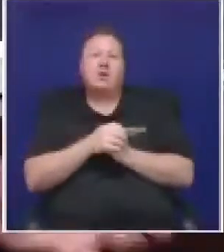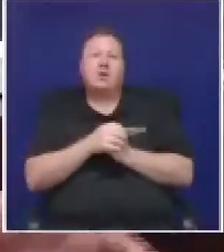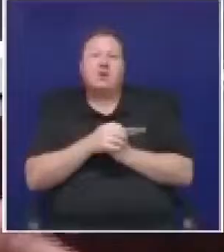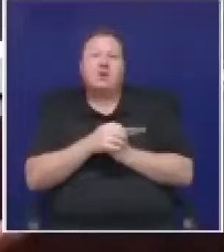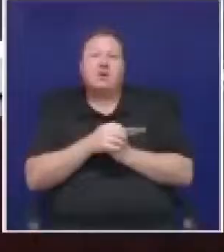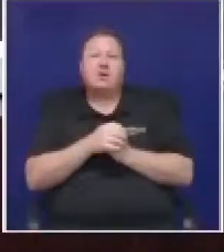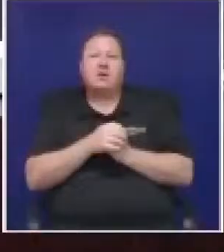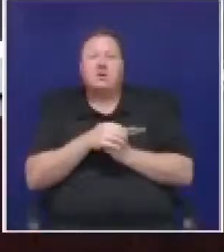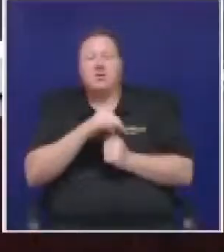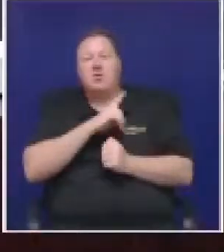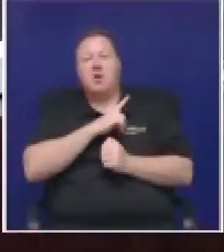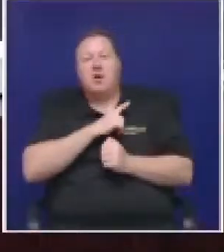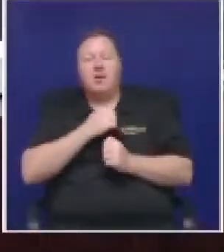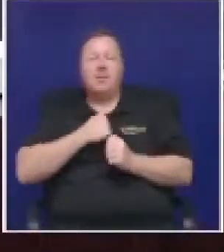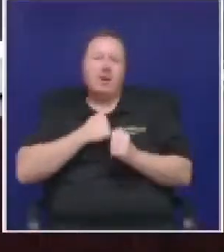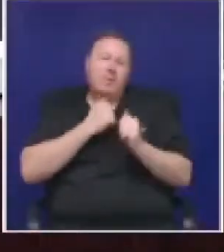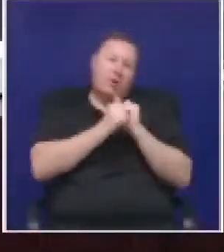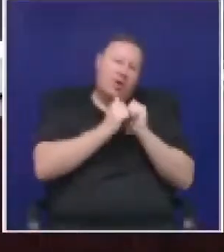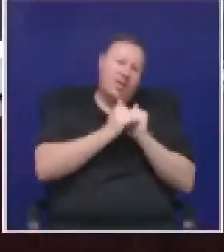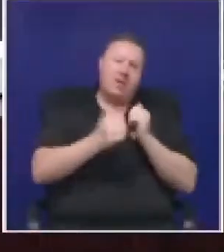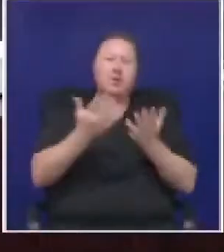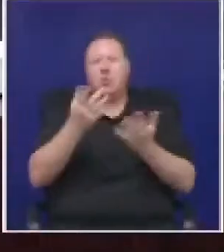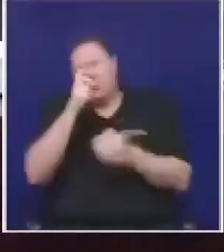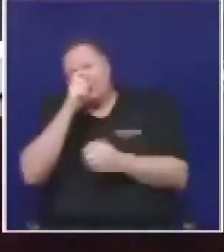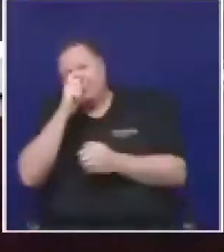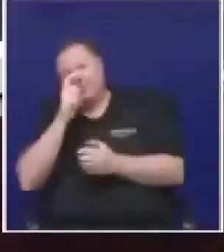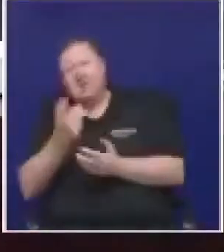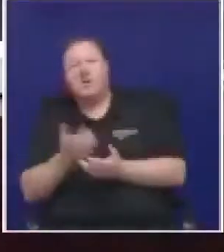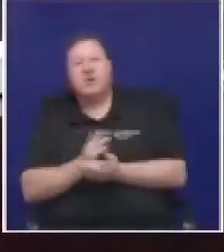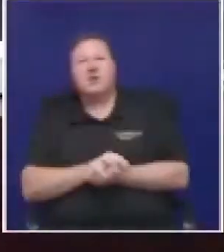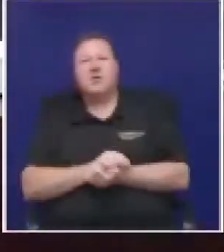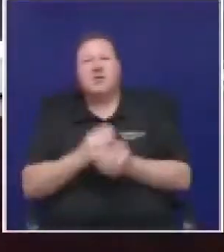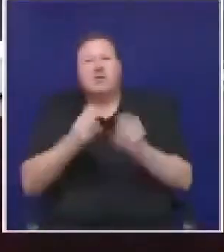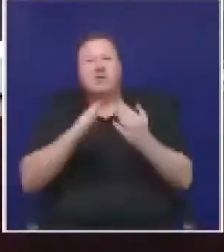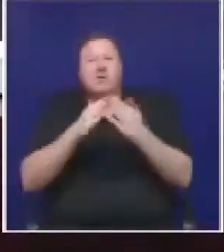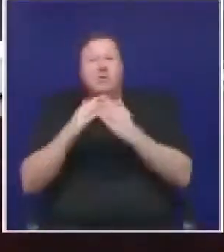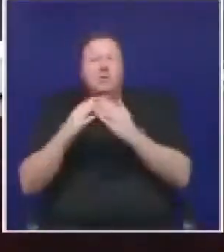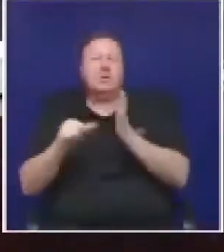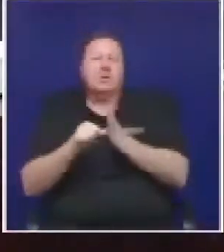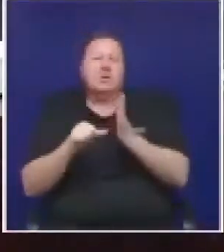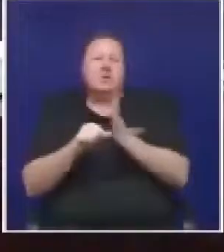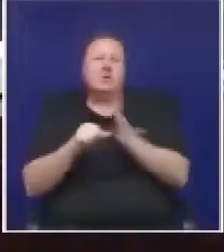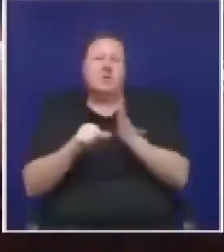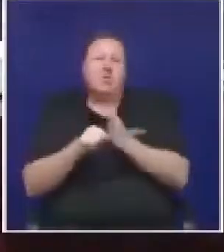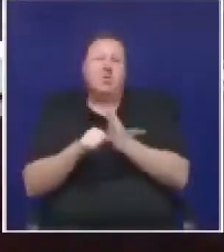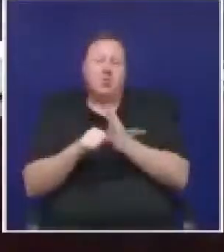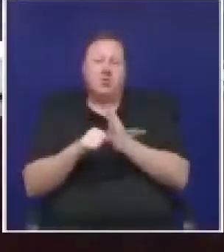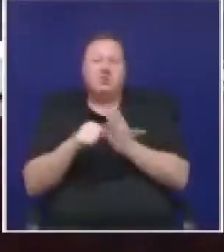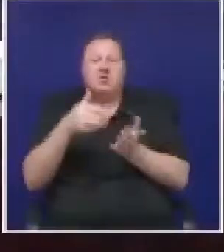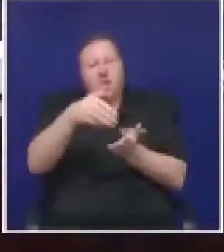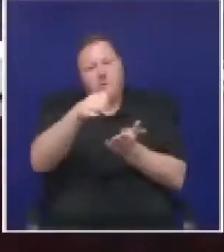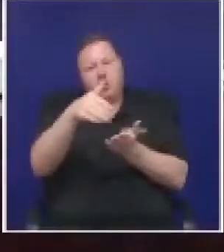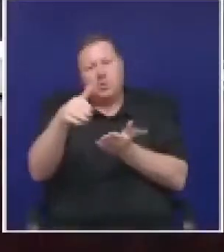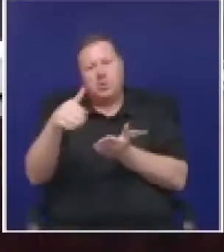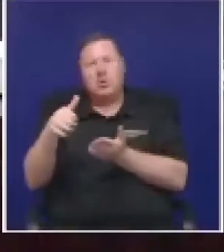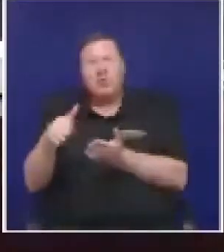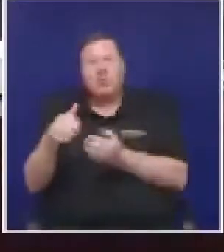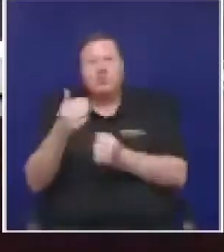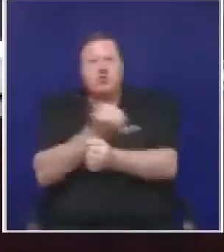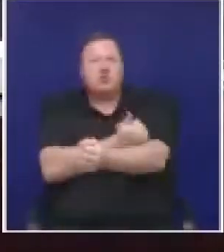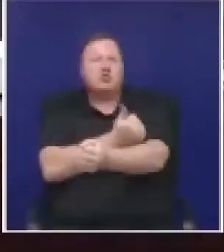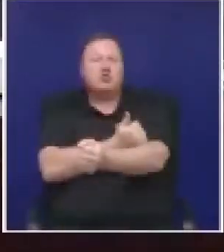my brother or my sister. So communities are very important to flush out